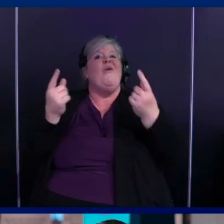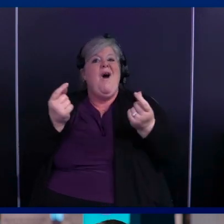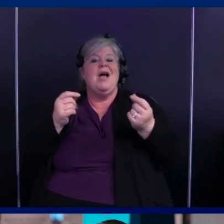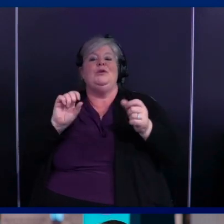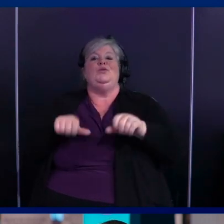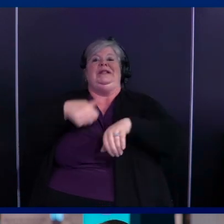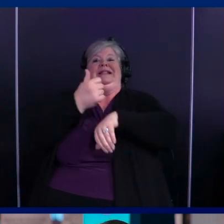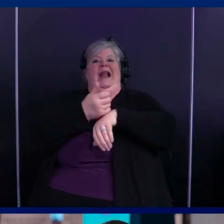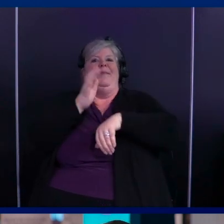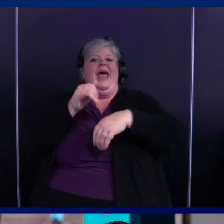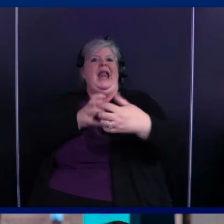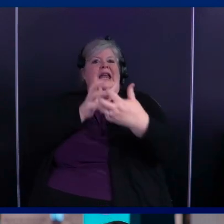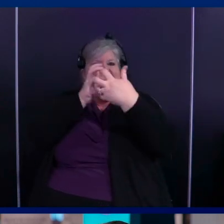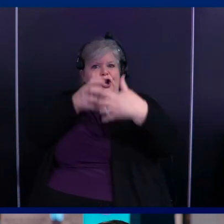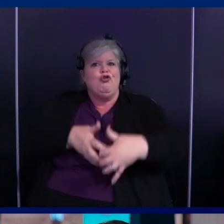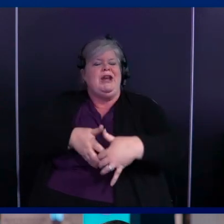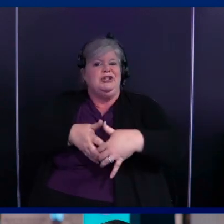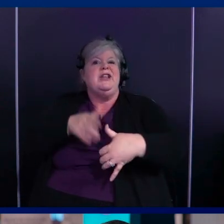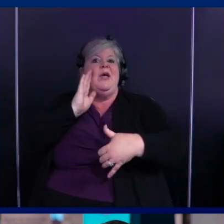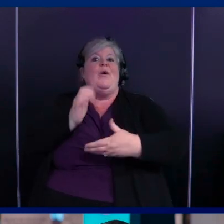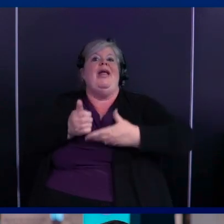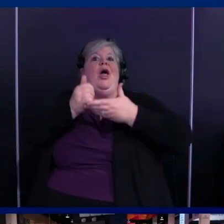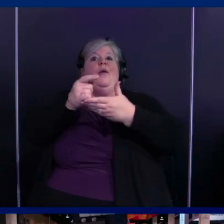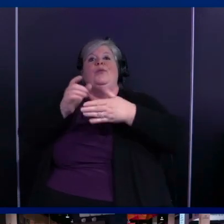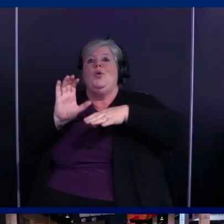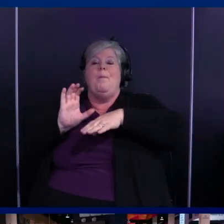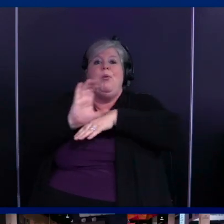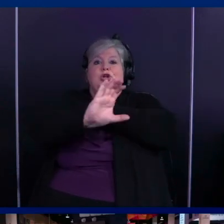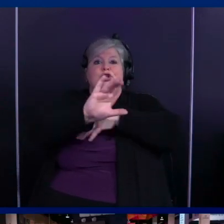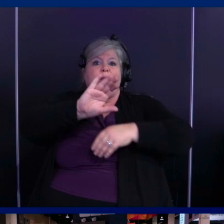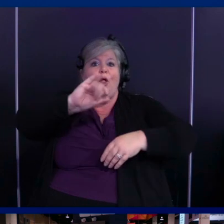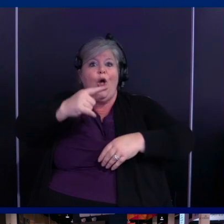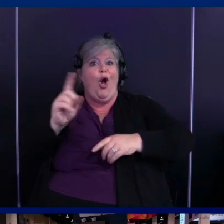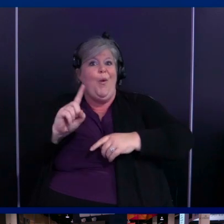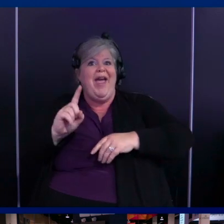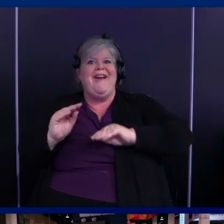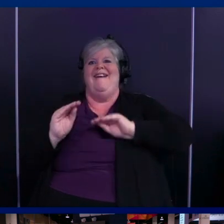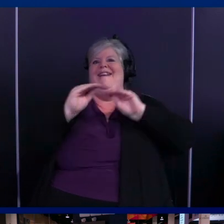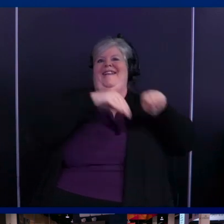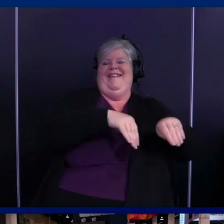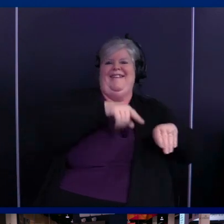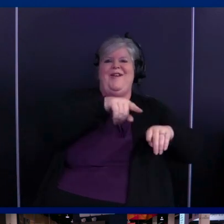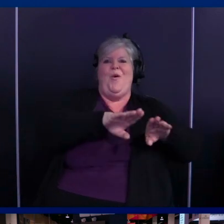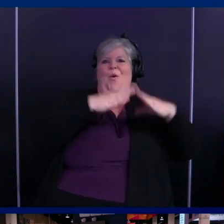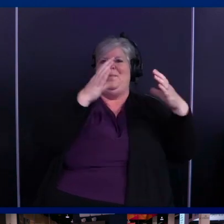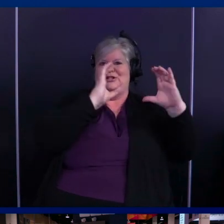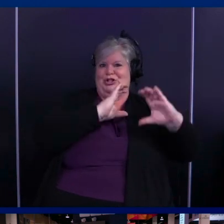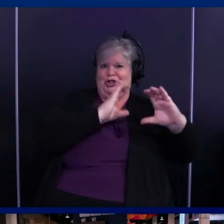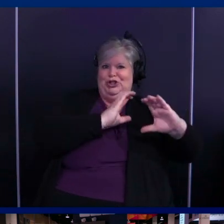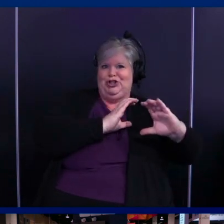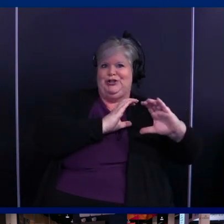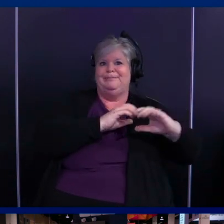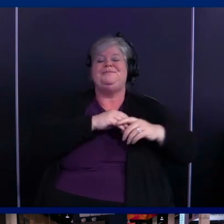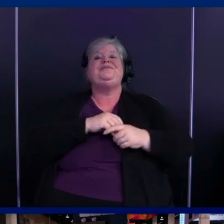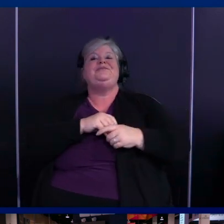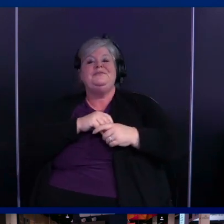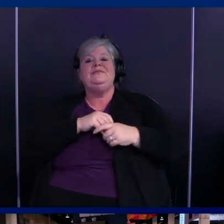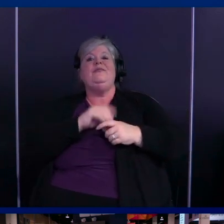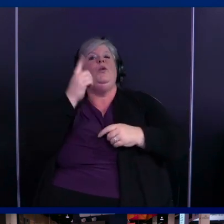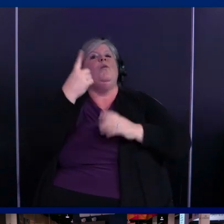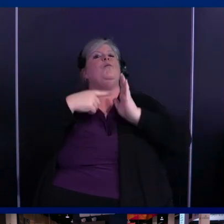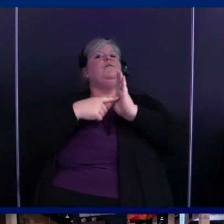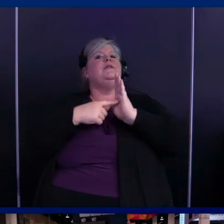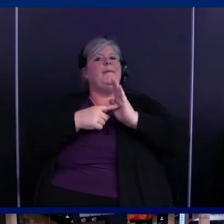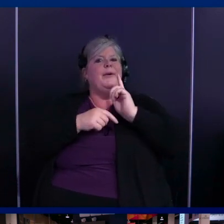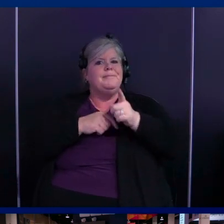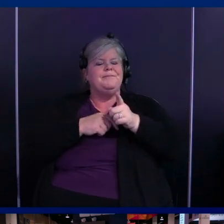those logs automatically into OpenSearch. Okay. And I'm going to pick up from there. So here's an example